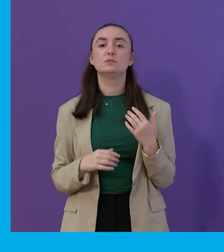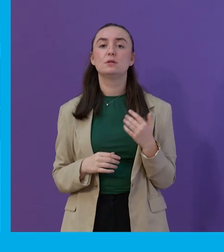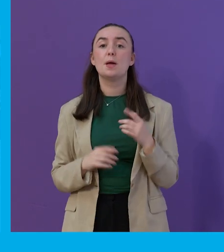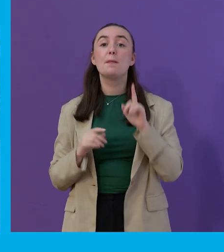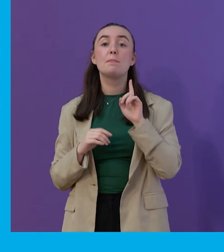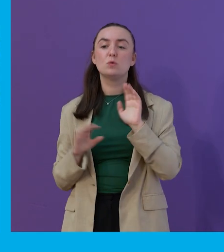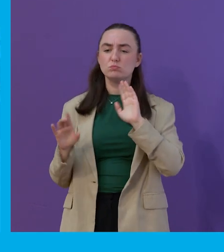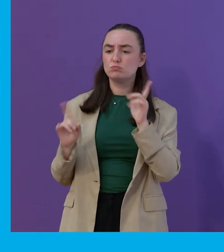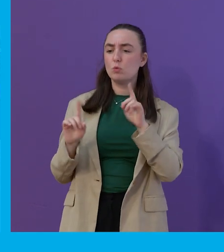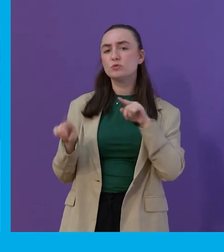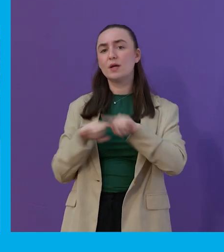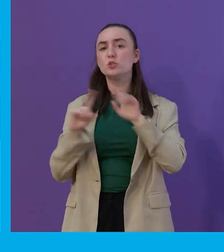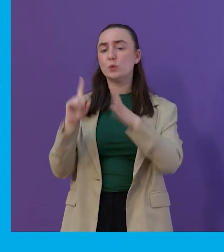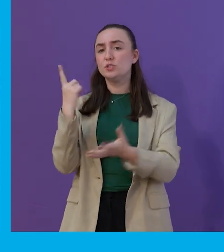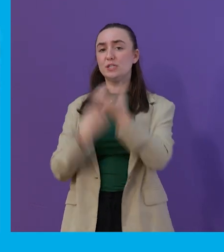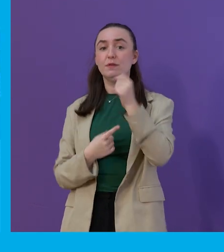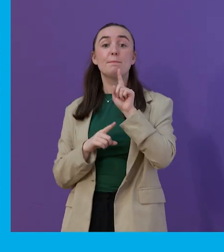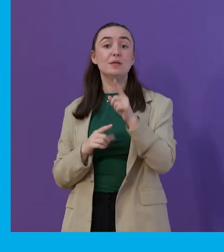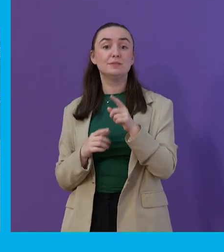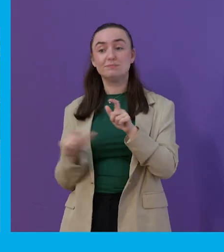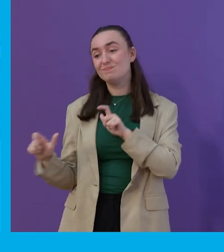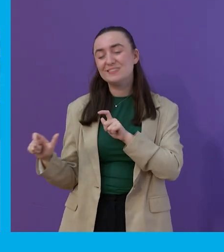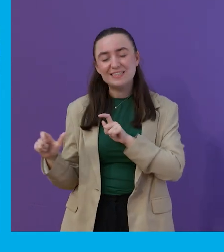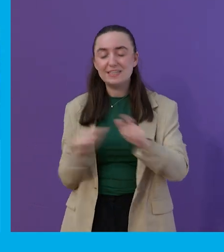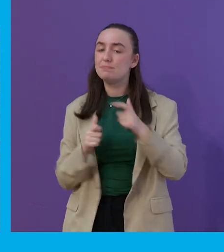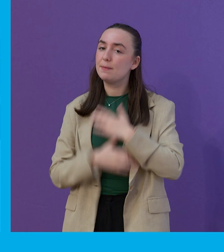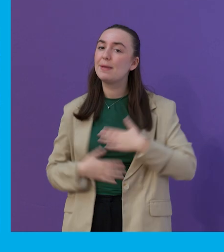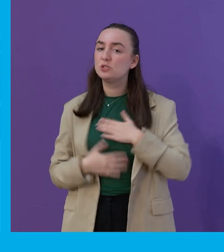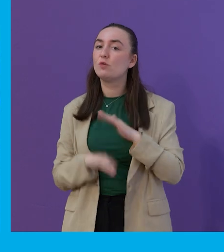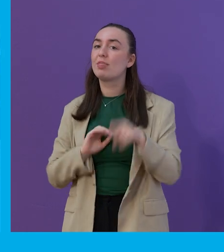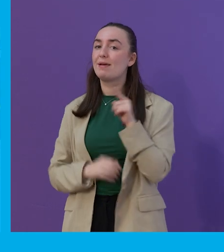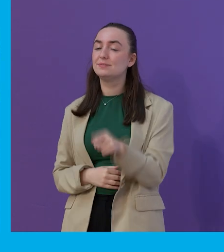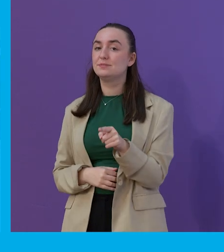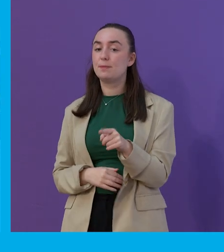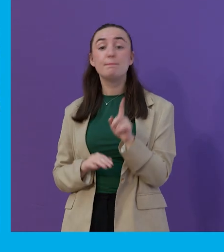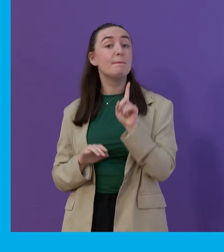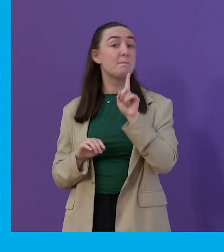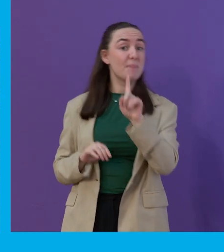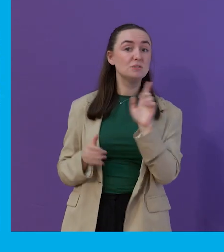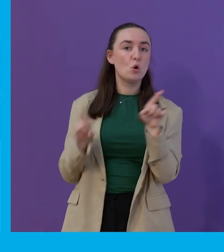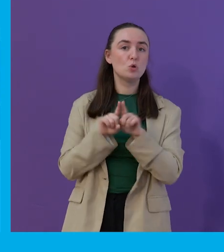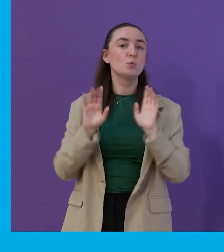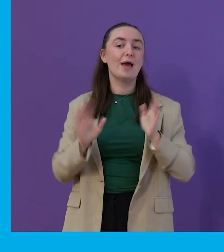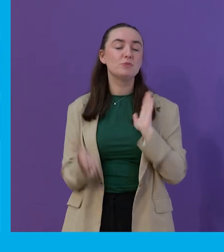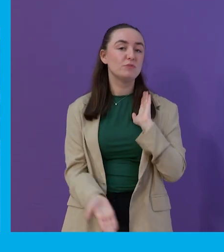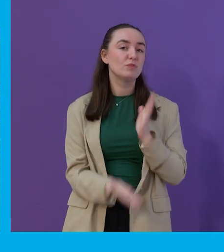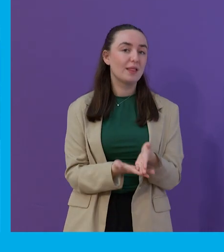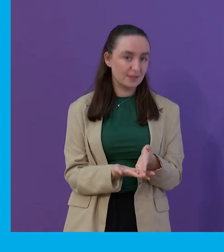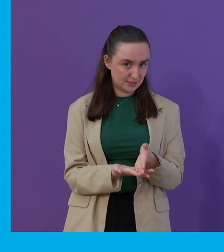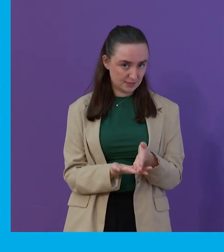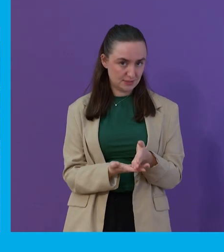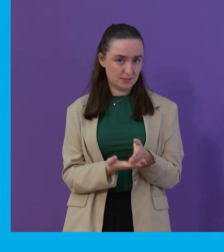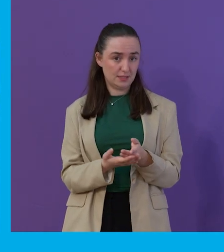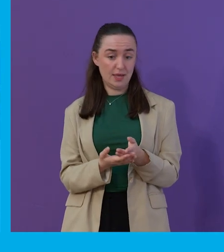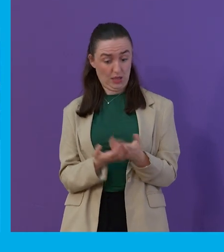achieve? And let's be dispassionate about that in terms of how we get there. Now, of course, we also have to be realistic. We're not starting from a blank slate in any of this, and nor